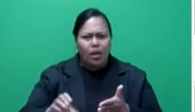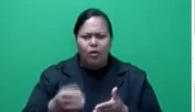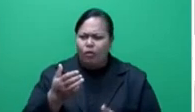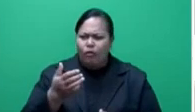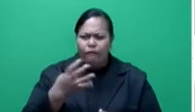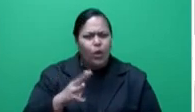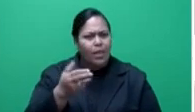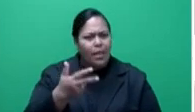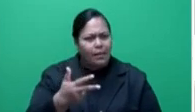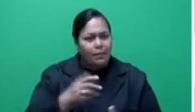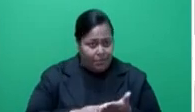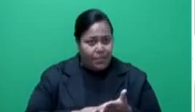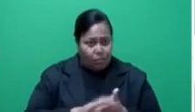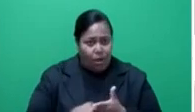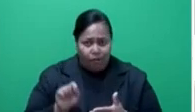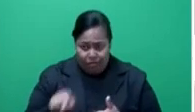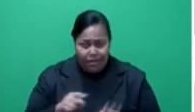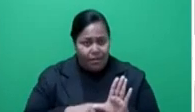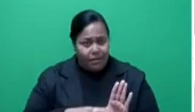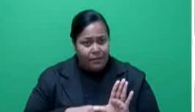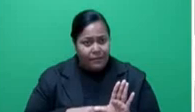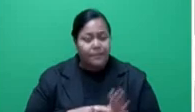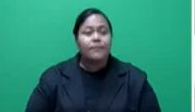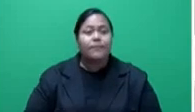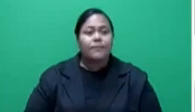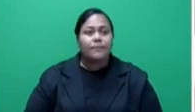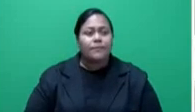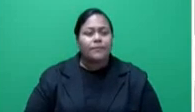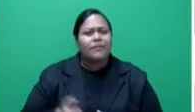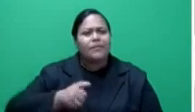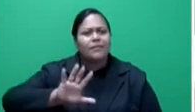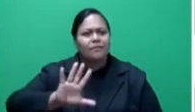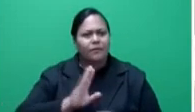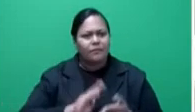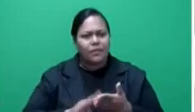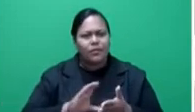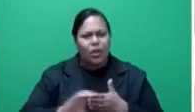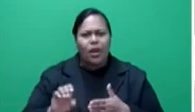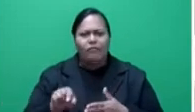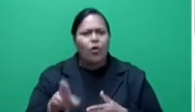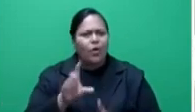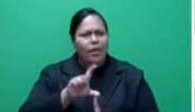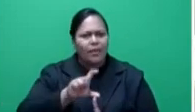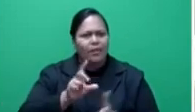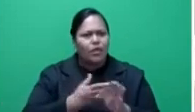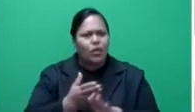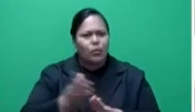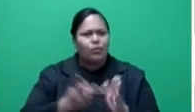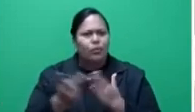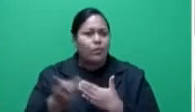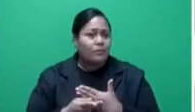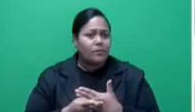year, plus you're looking at about $65 million, both capital and operating, just in that 1 year alone, sir. So